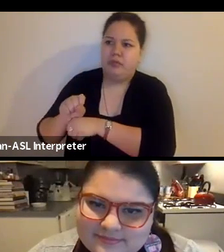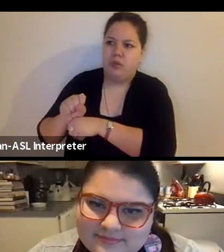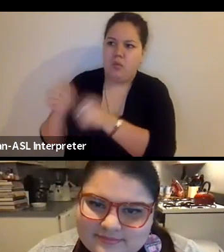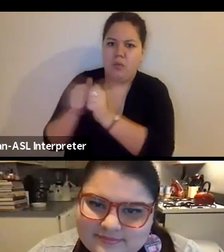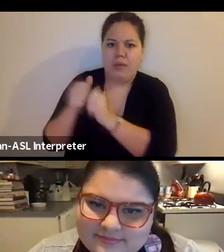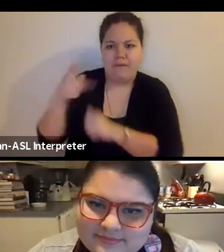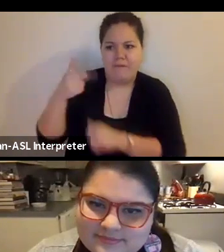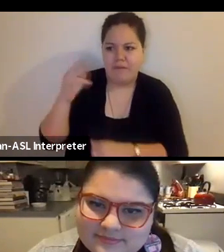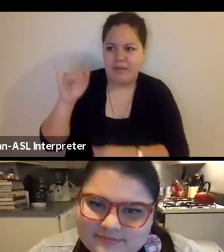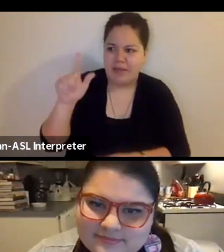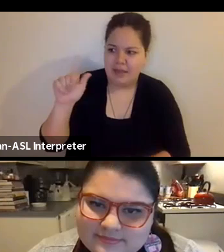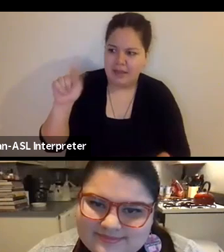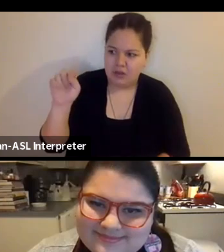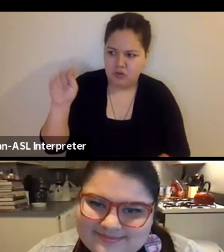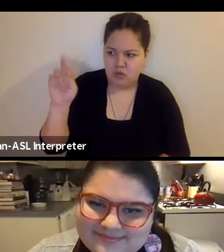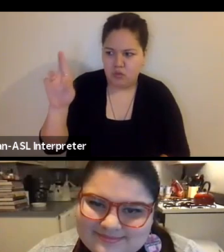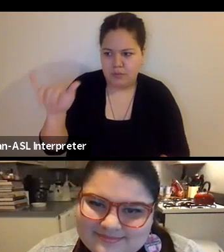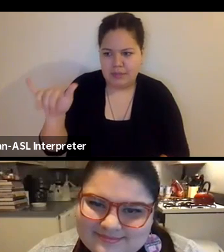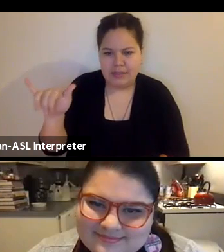place around that.